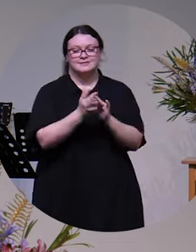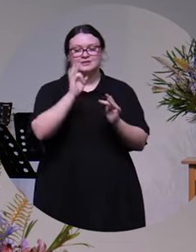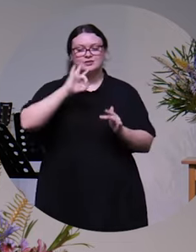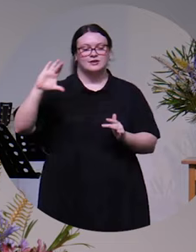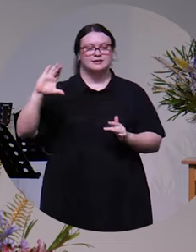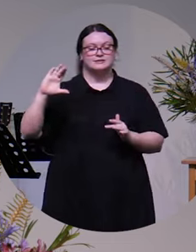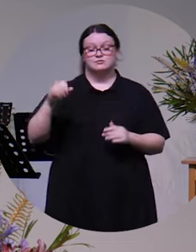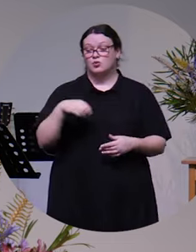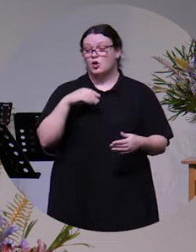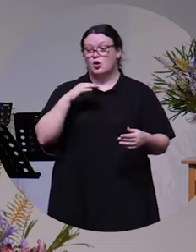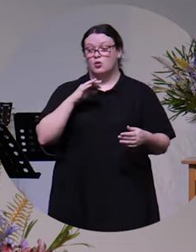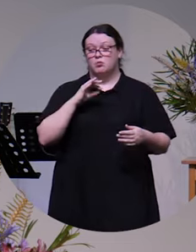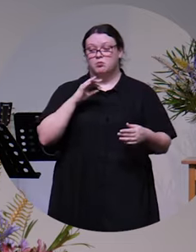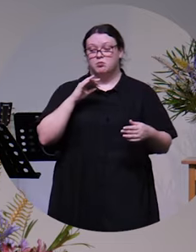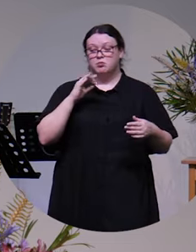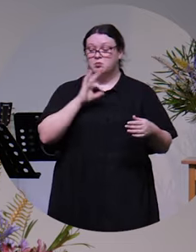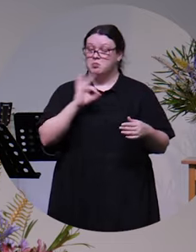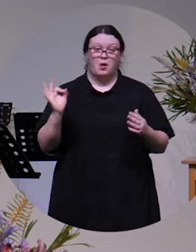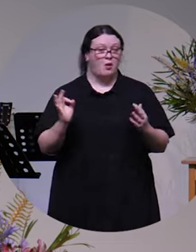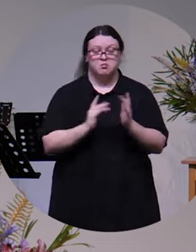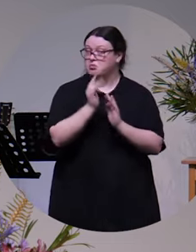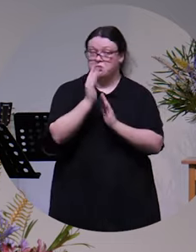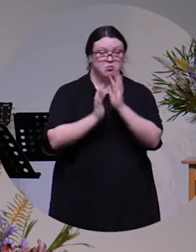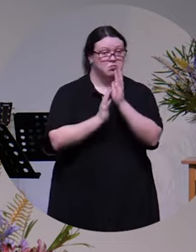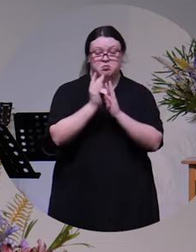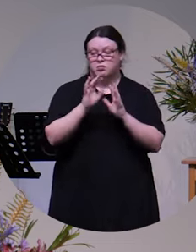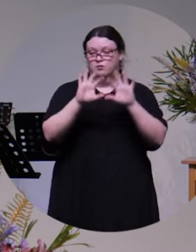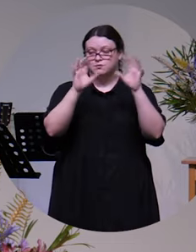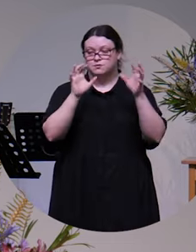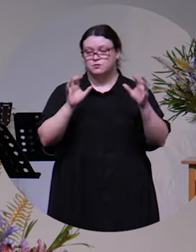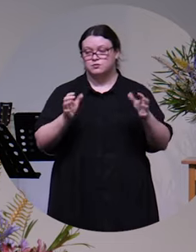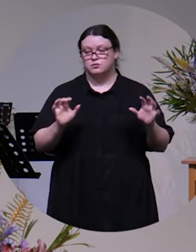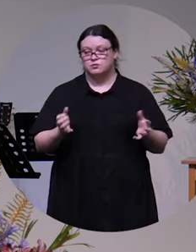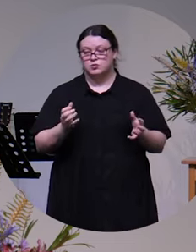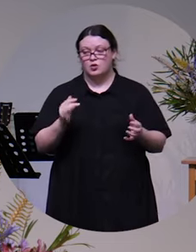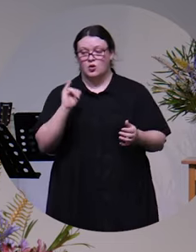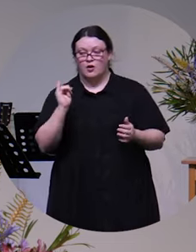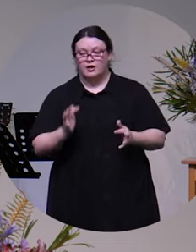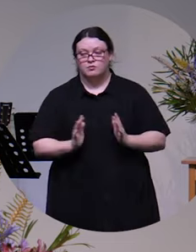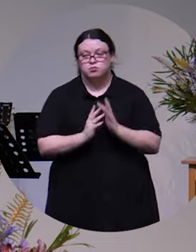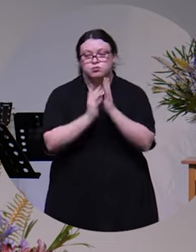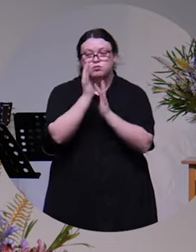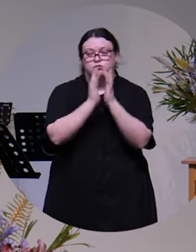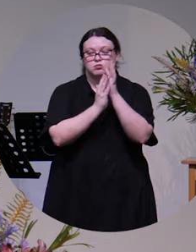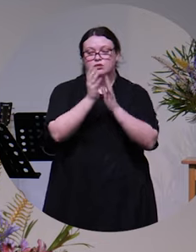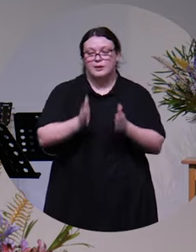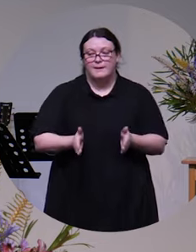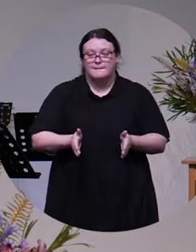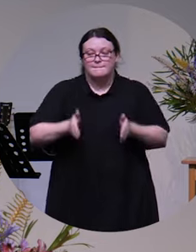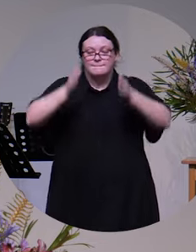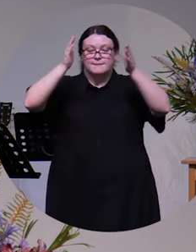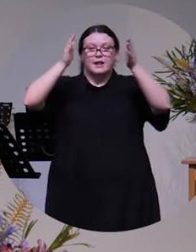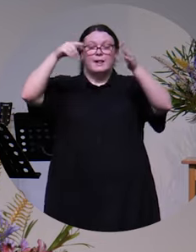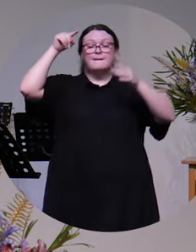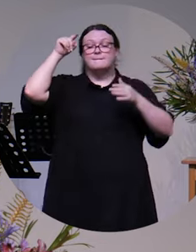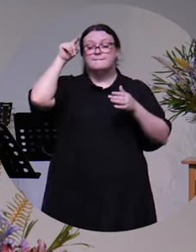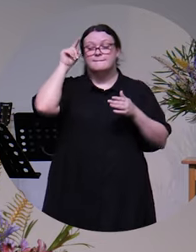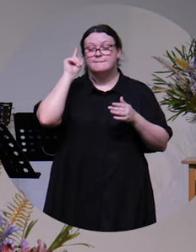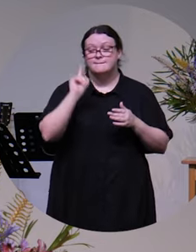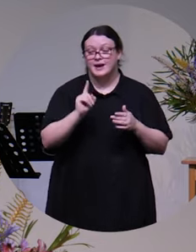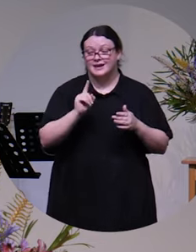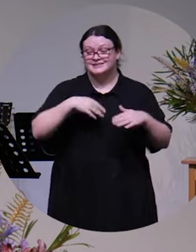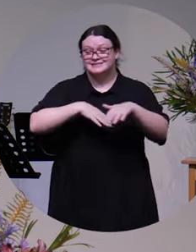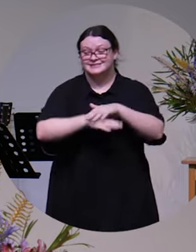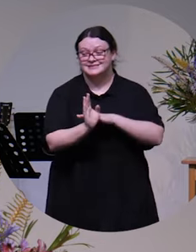but in the physical, vulnerable reality of human gestation and birth. We rightly love the account in